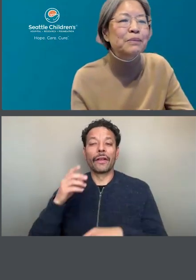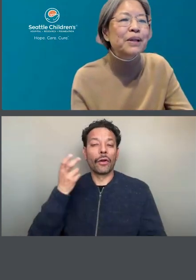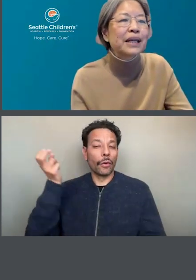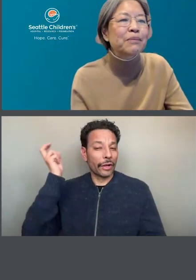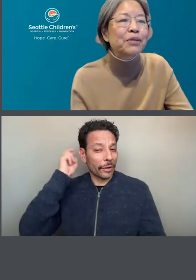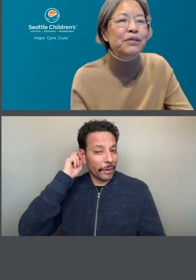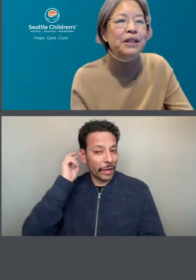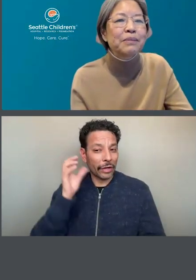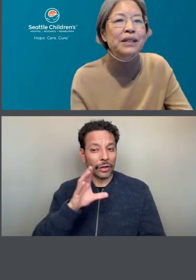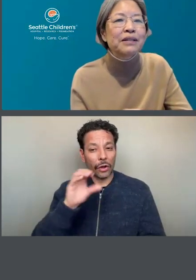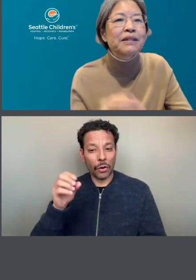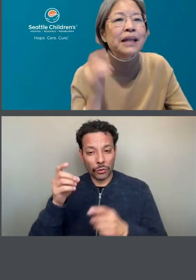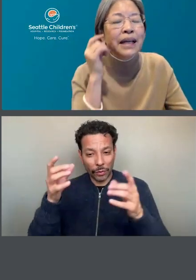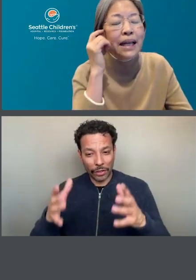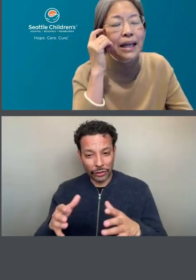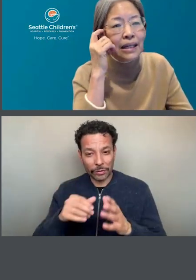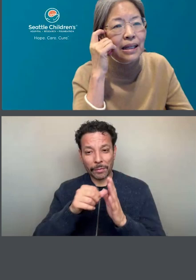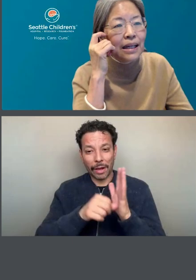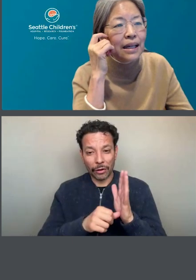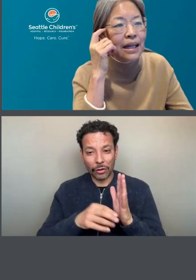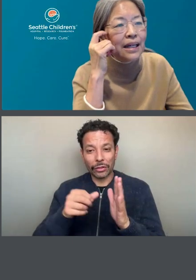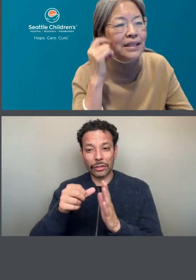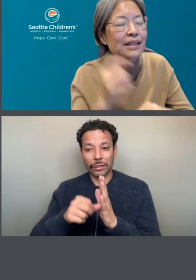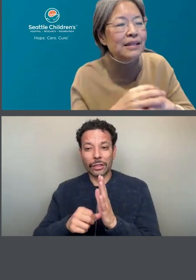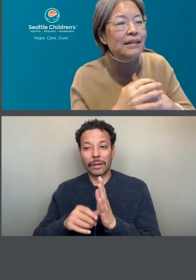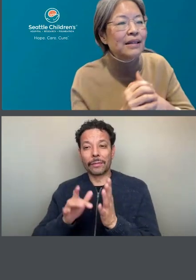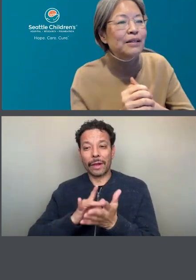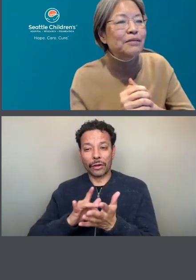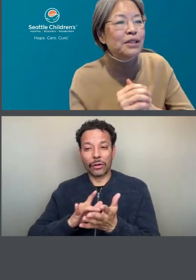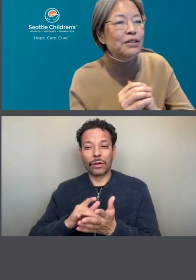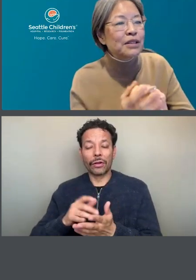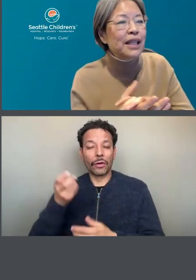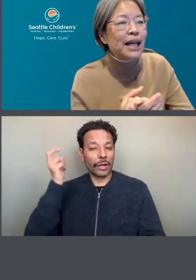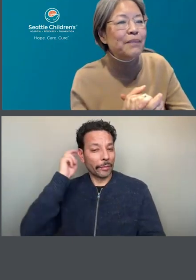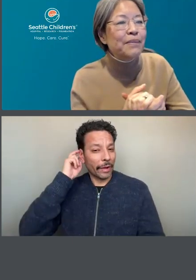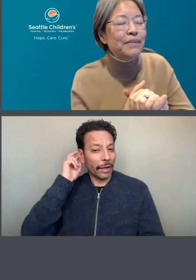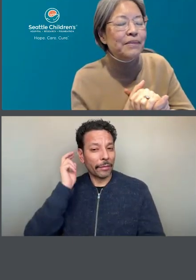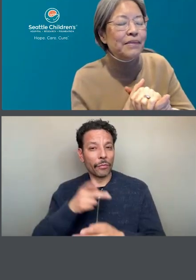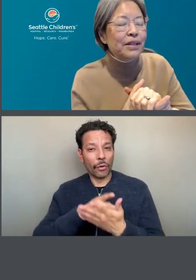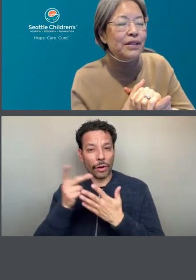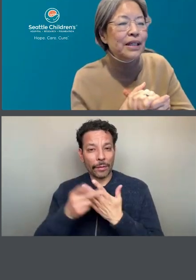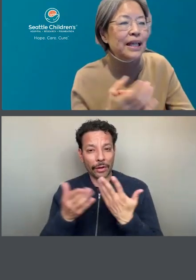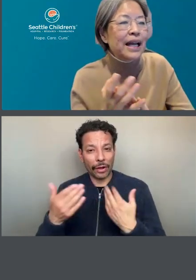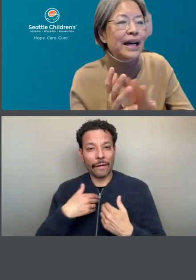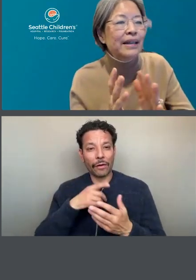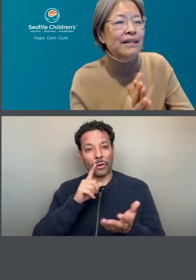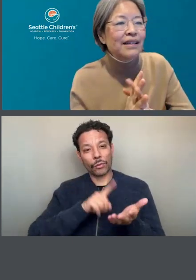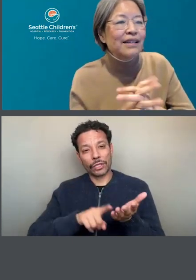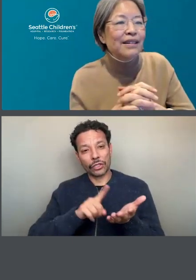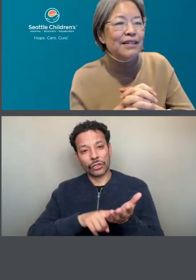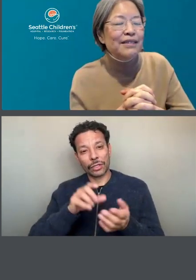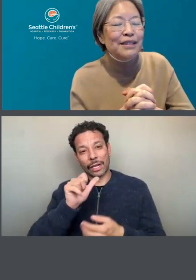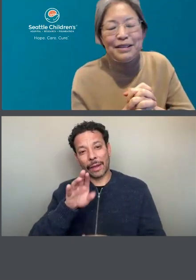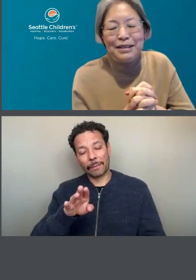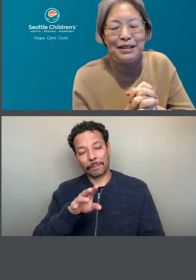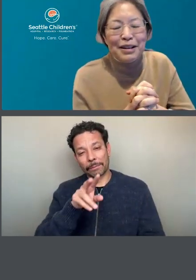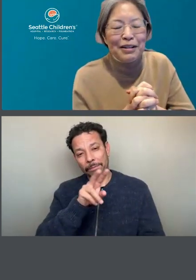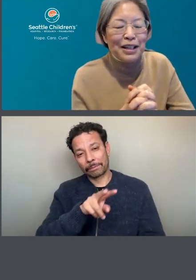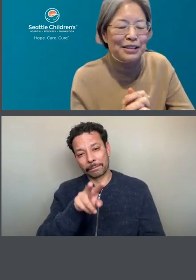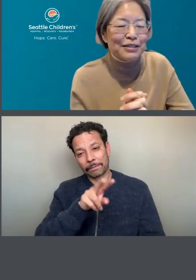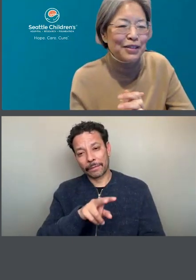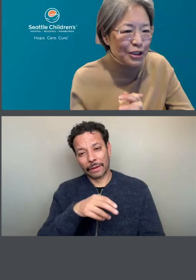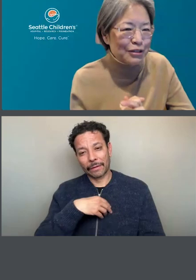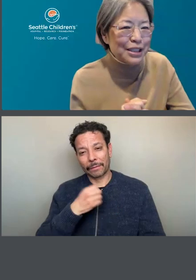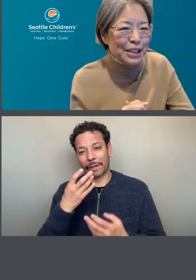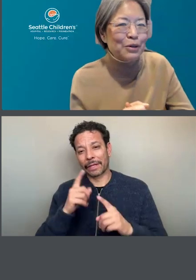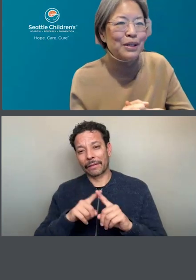cochlear implant program here, and has a research lab looking at all